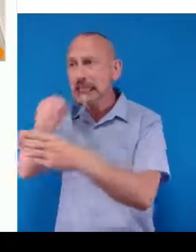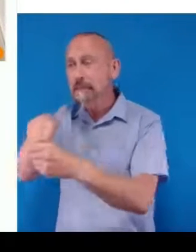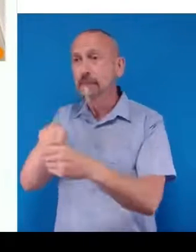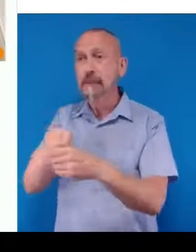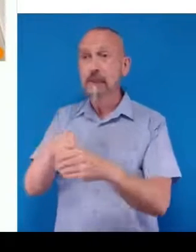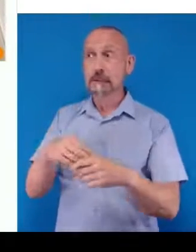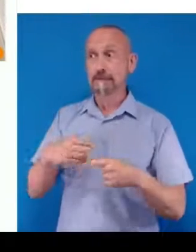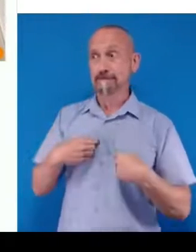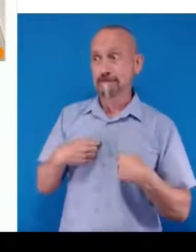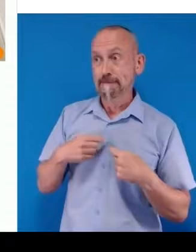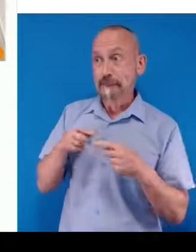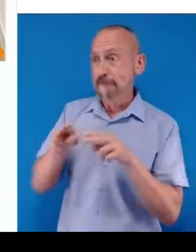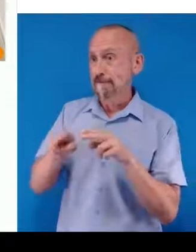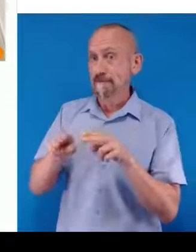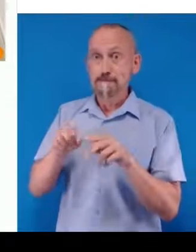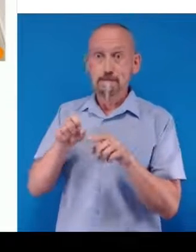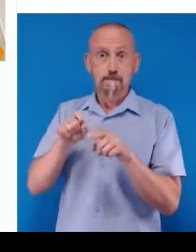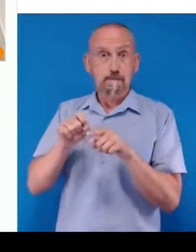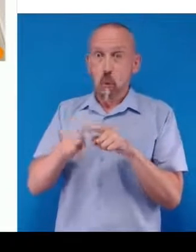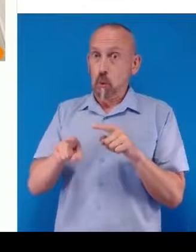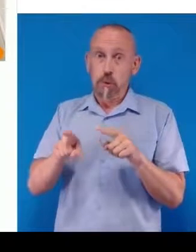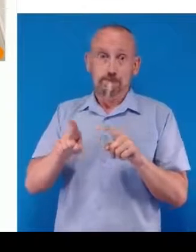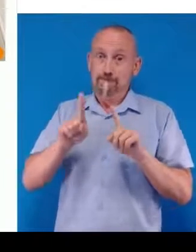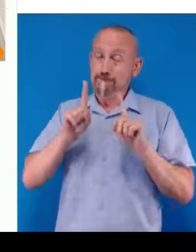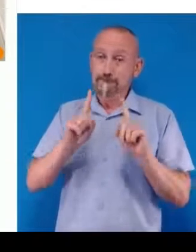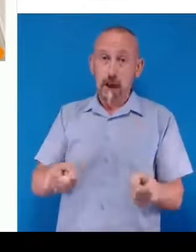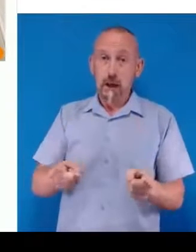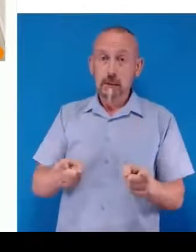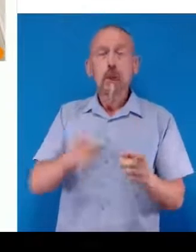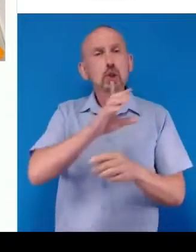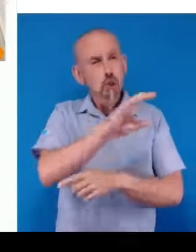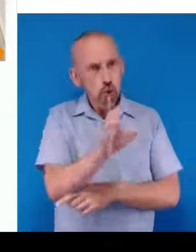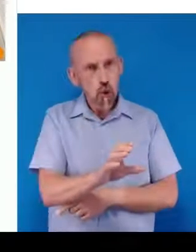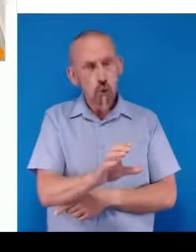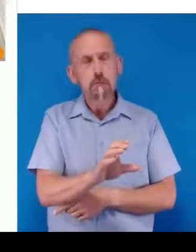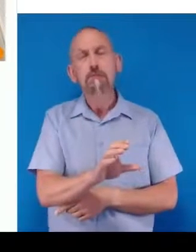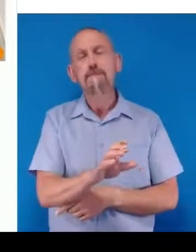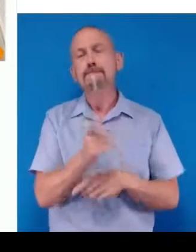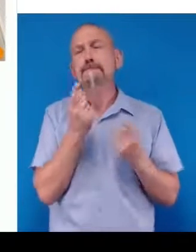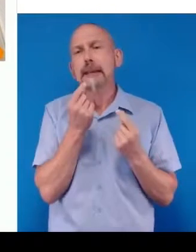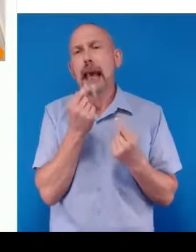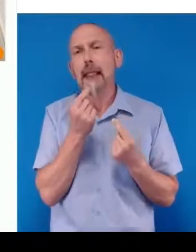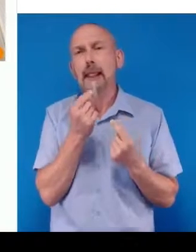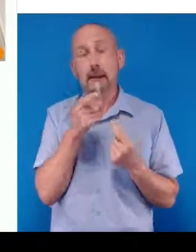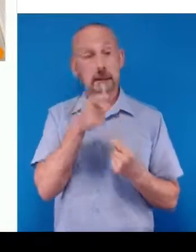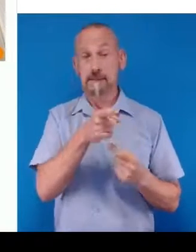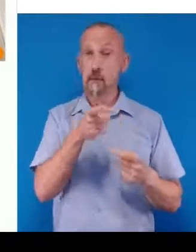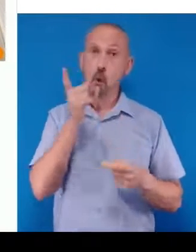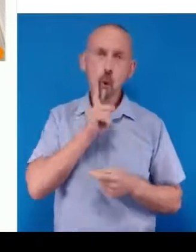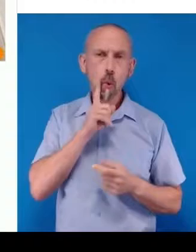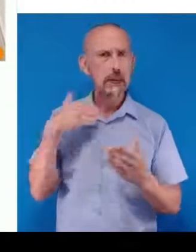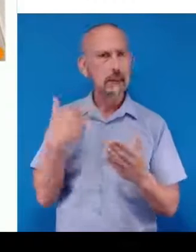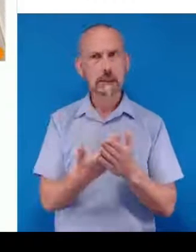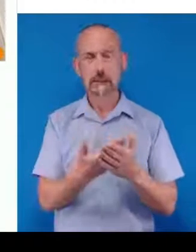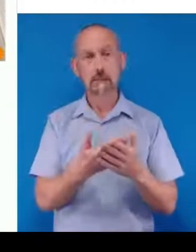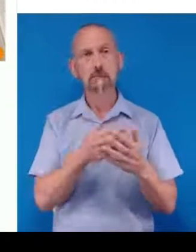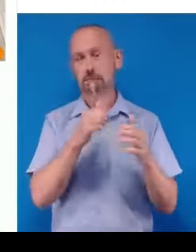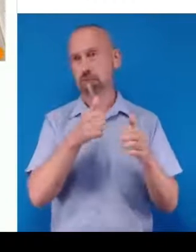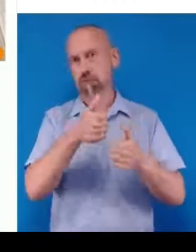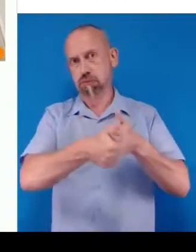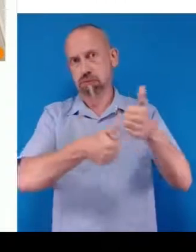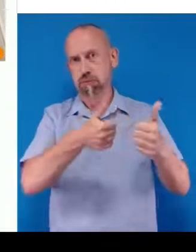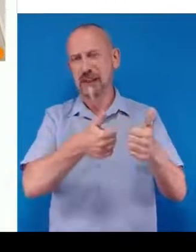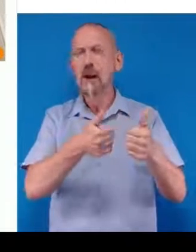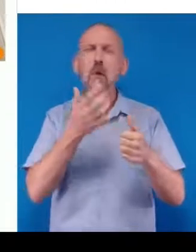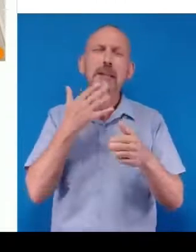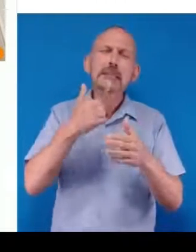no. We could put captions on Zoom. Well done to Zoom. We've always been able to integrate. It wasn't great to start with. They've done massive